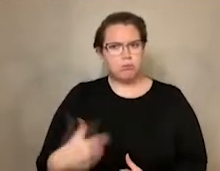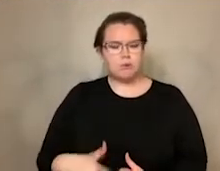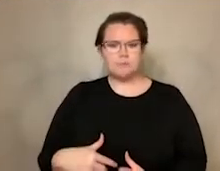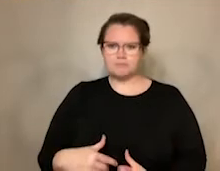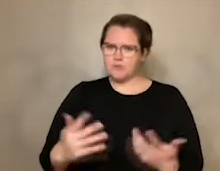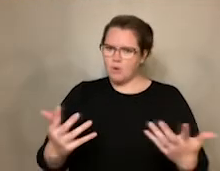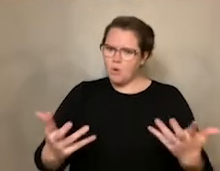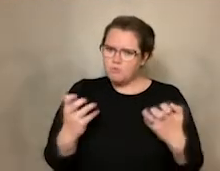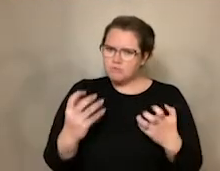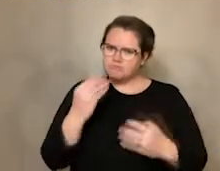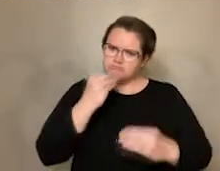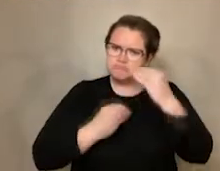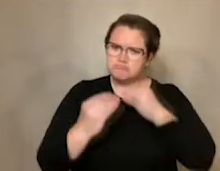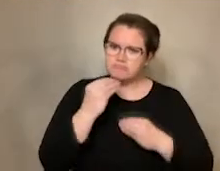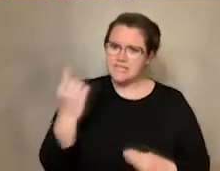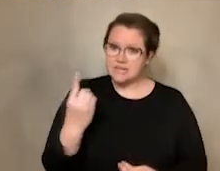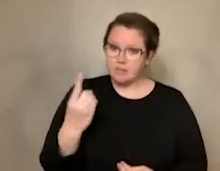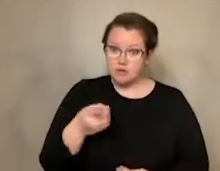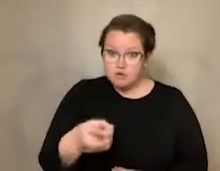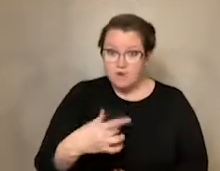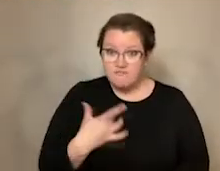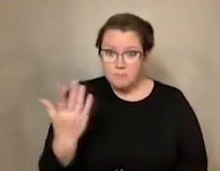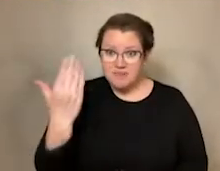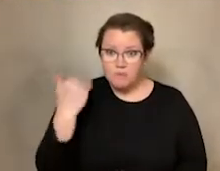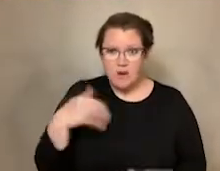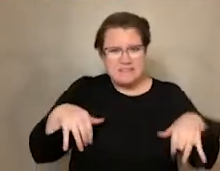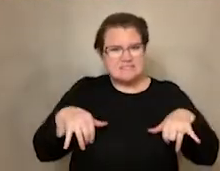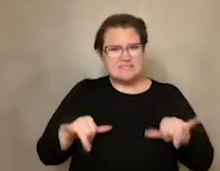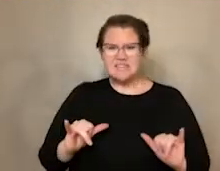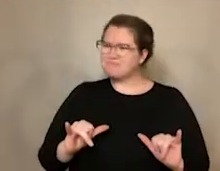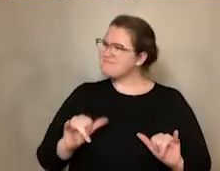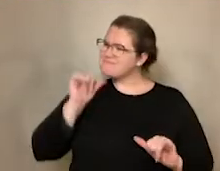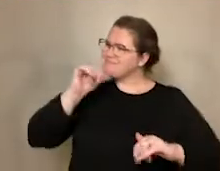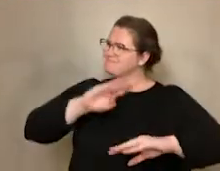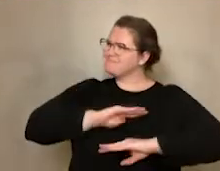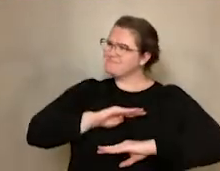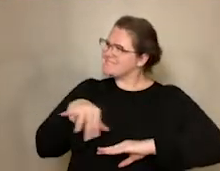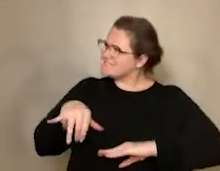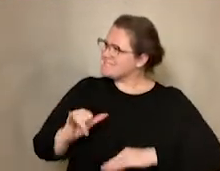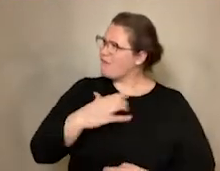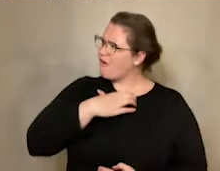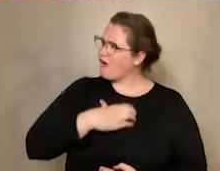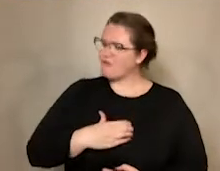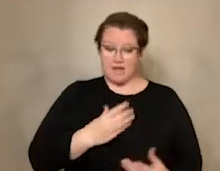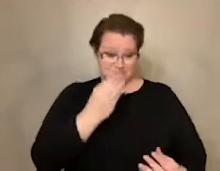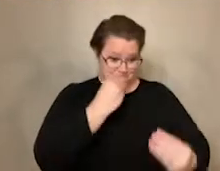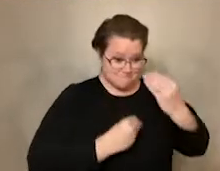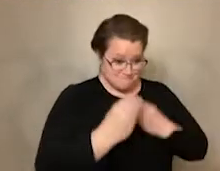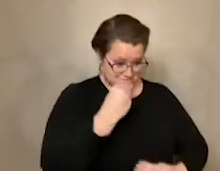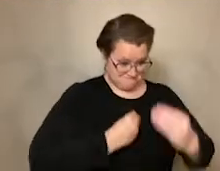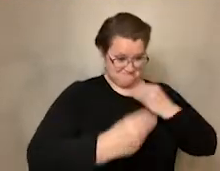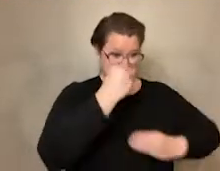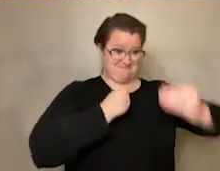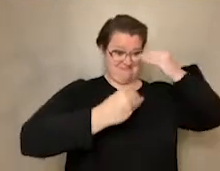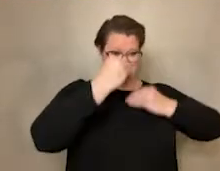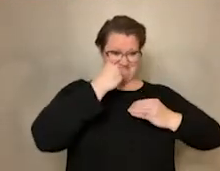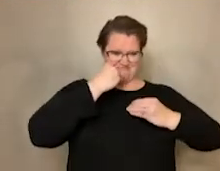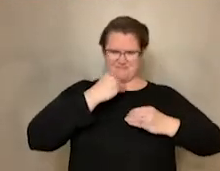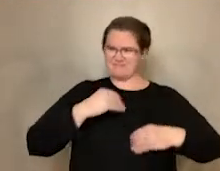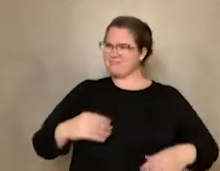He wanted to eat something. Have you ever felt that way? You were still hungry even after you ate a lot of